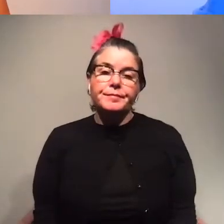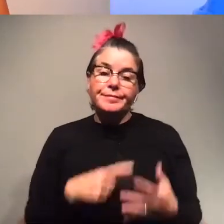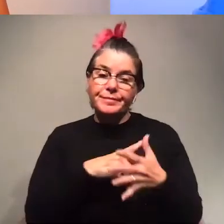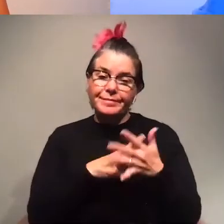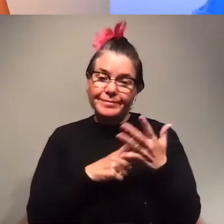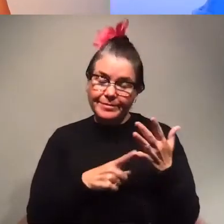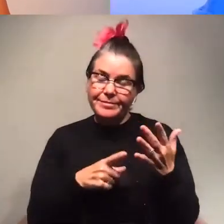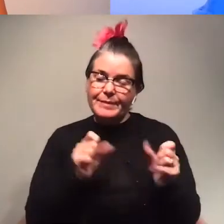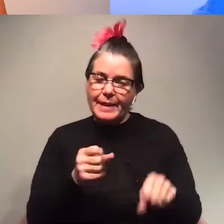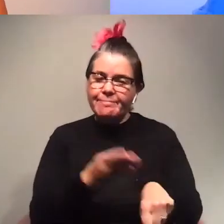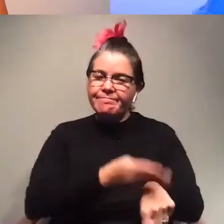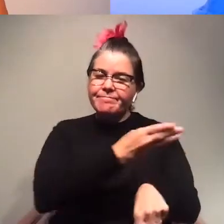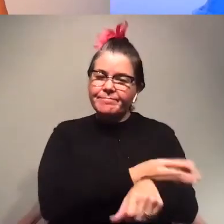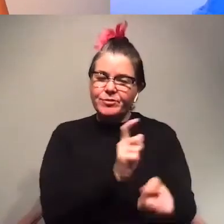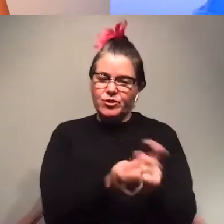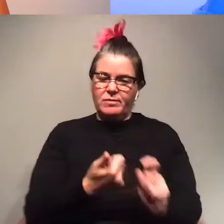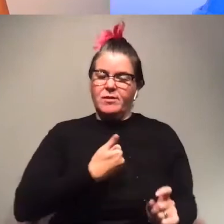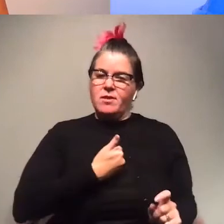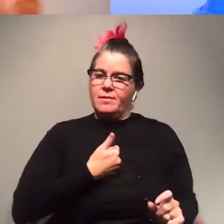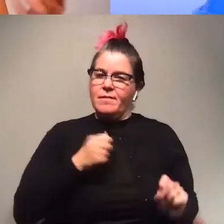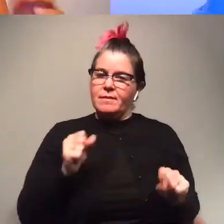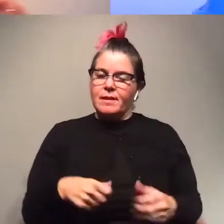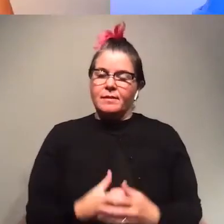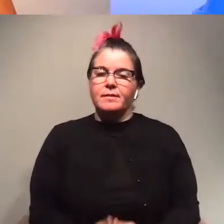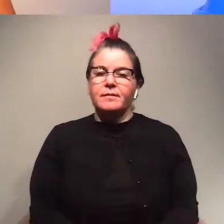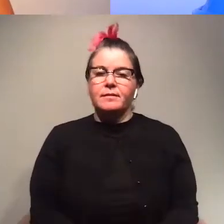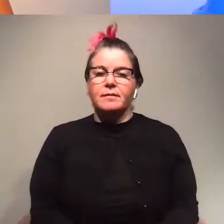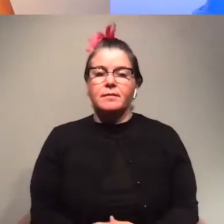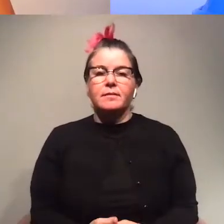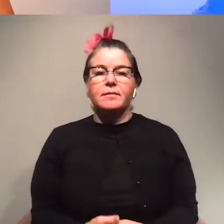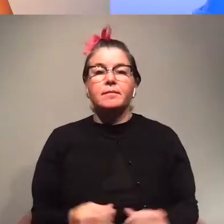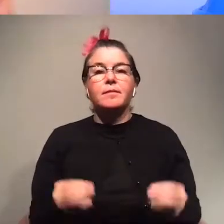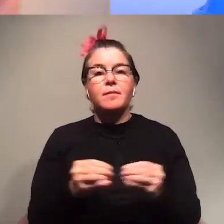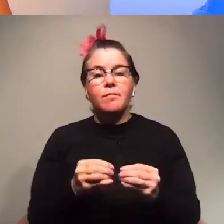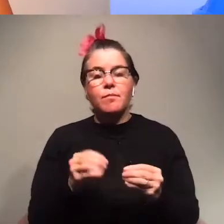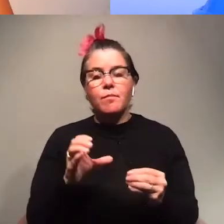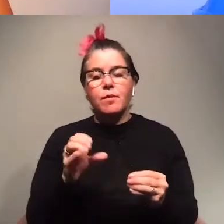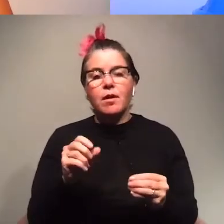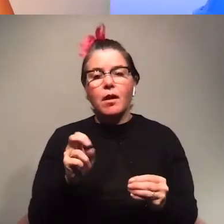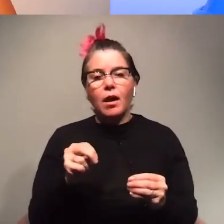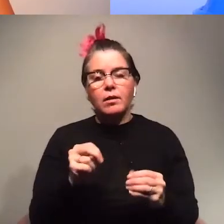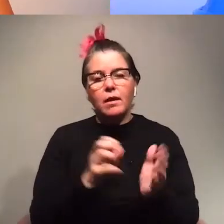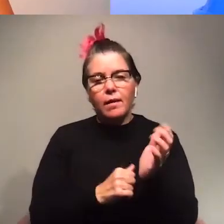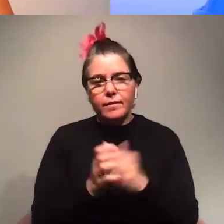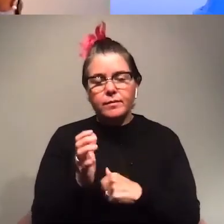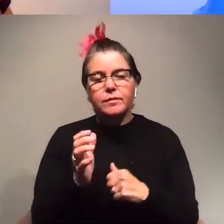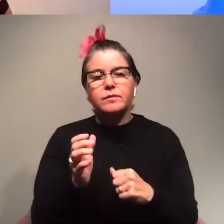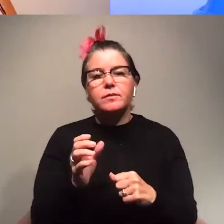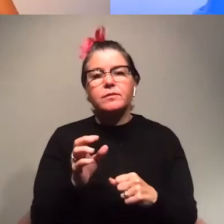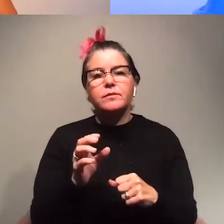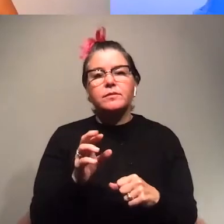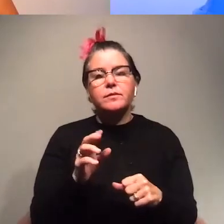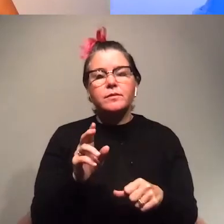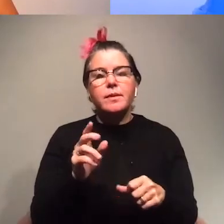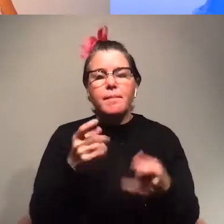work on changing for ourselves, like trying to get more cotton gloves, or just like reusable masks.